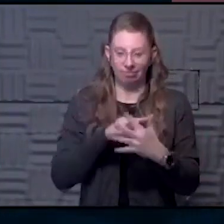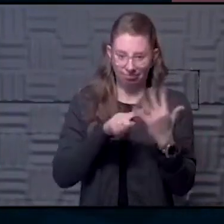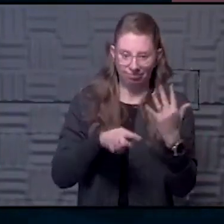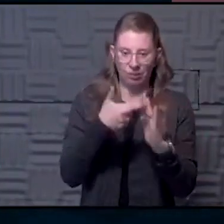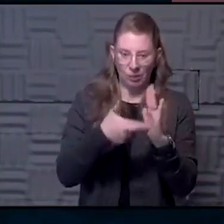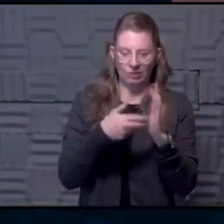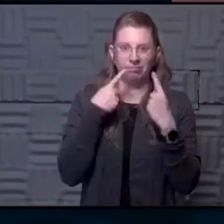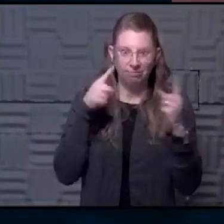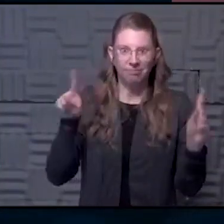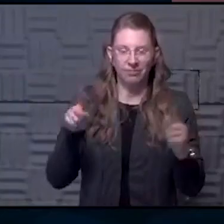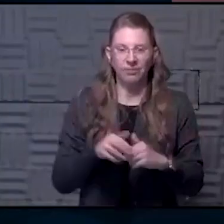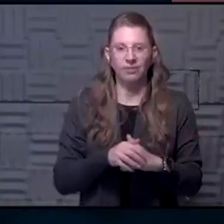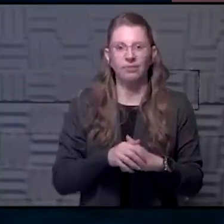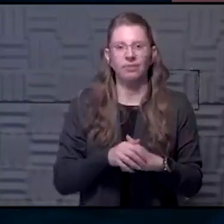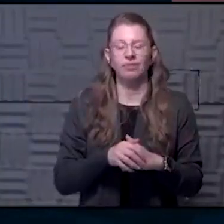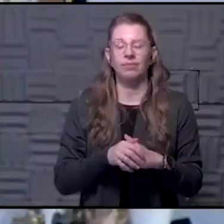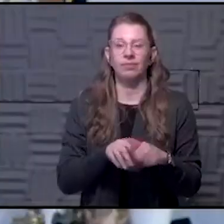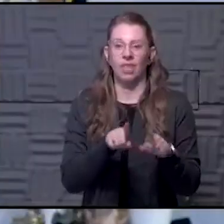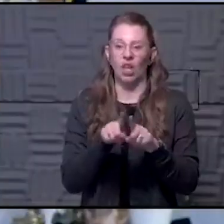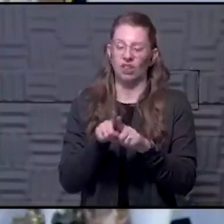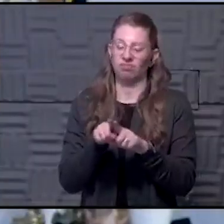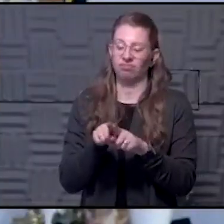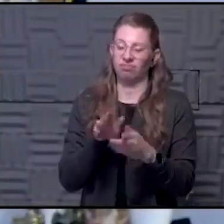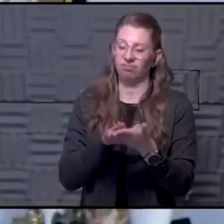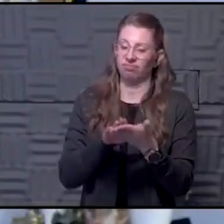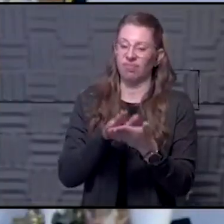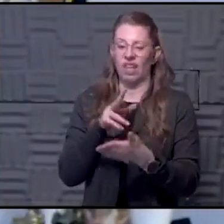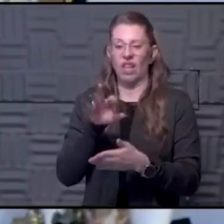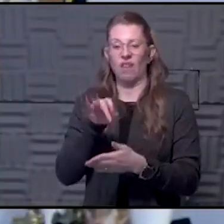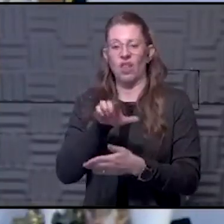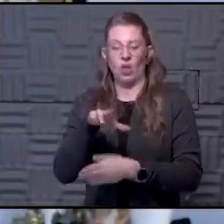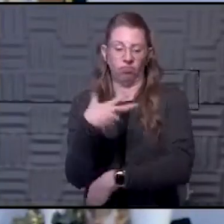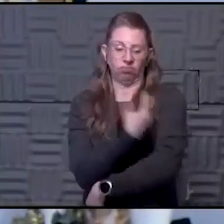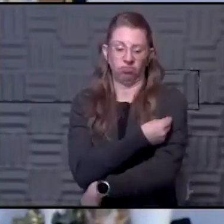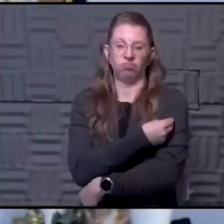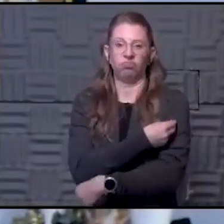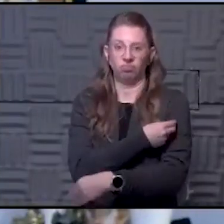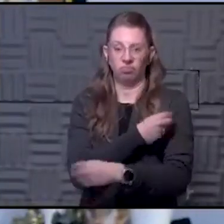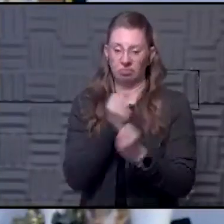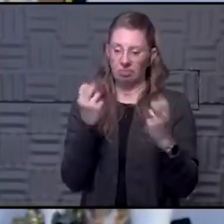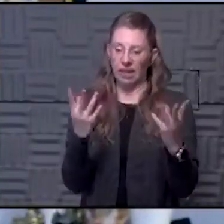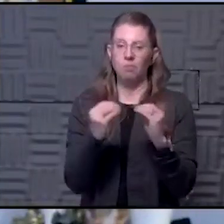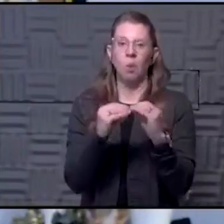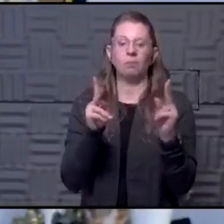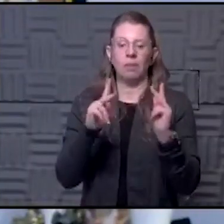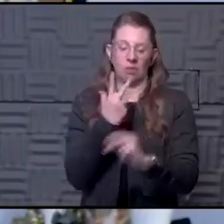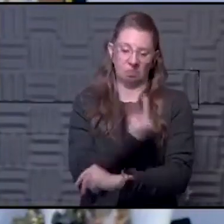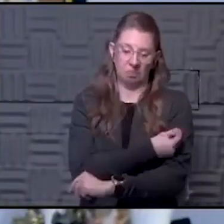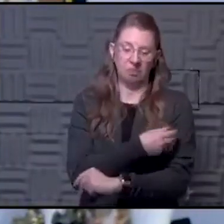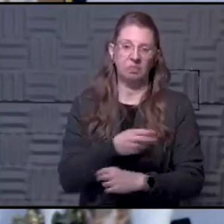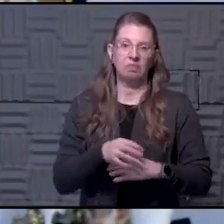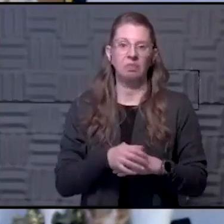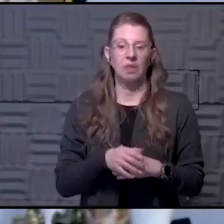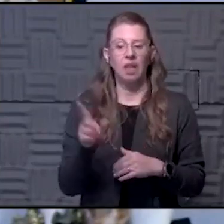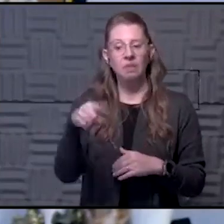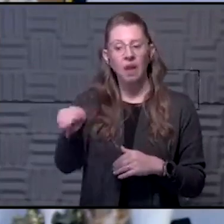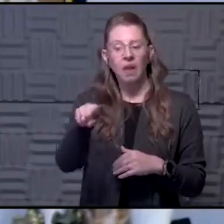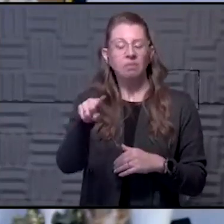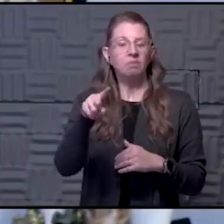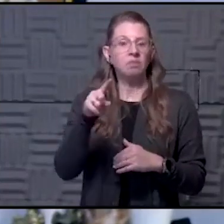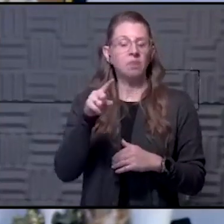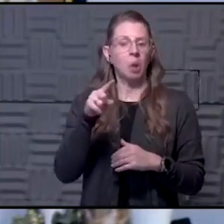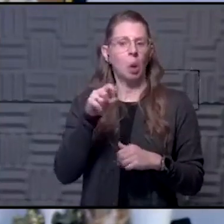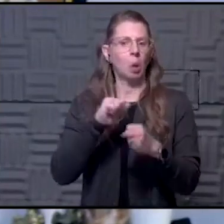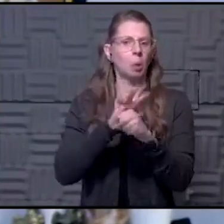I think we can give some credit to the fact that the influenza vaccine uptake was quite good this year. People said that with all this going on